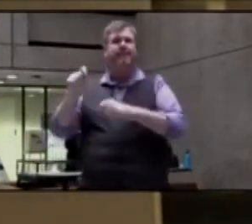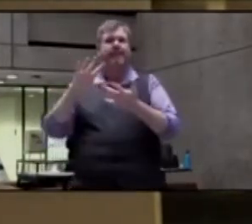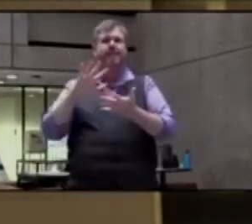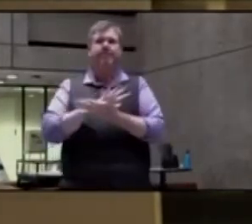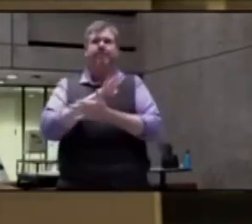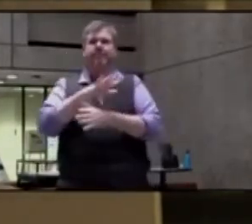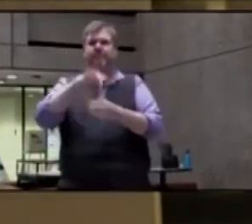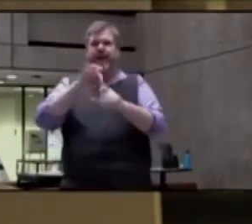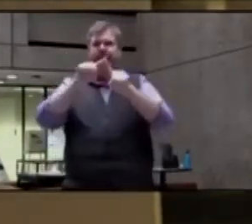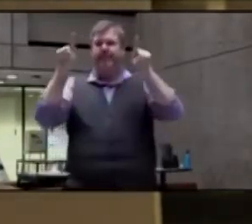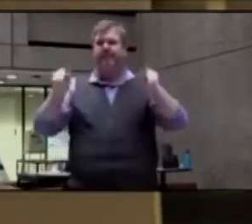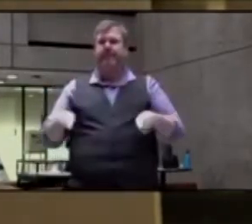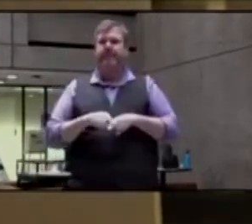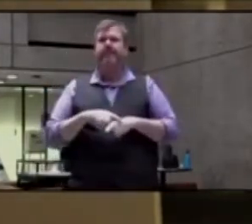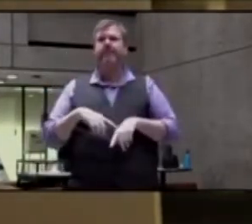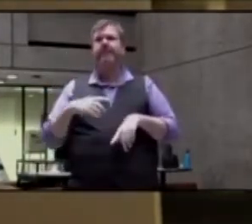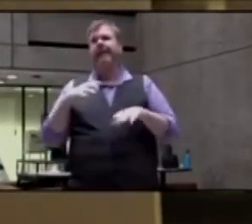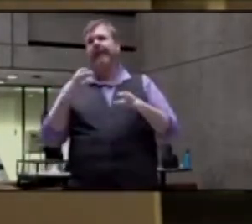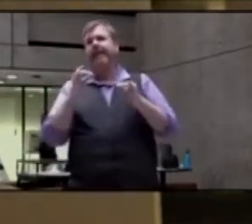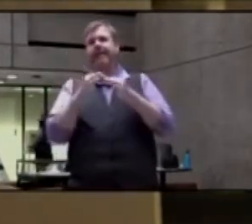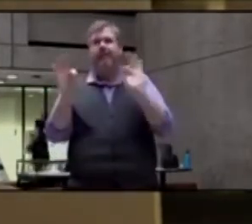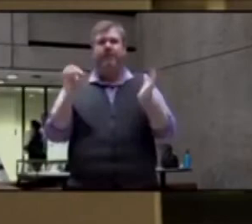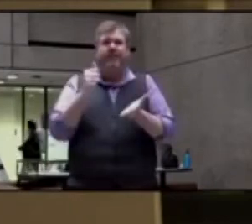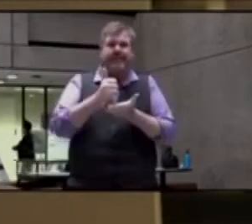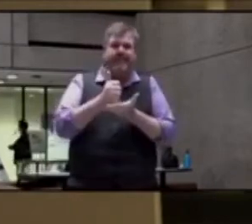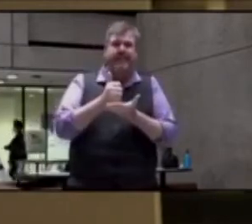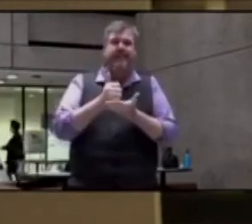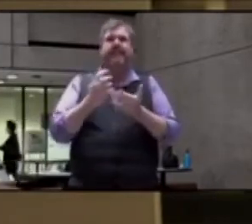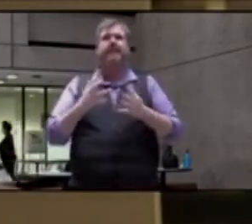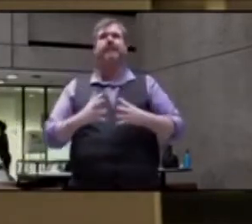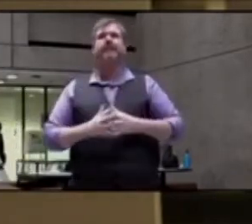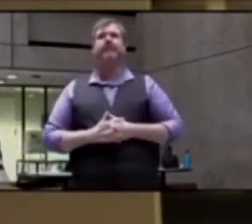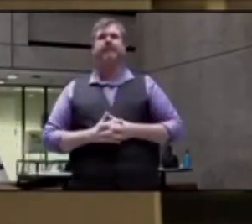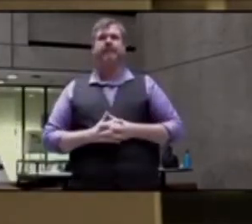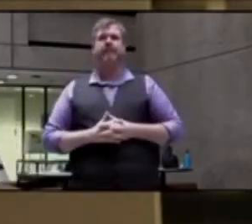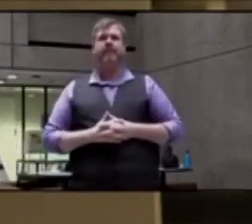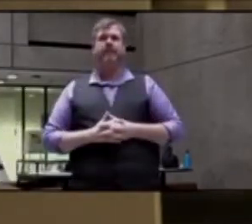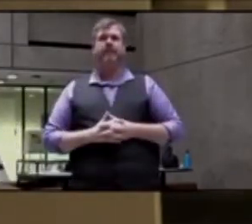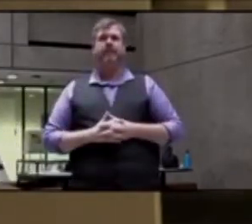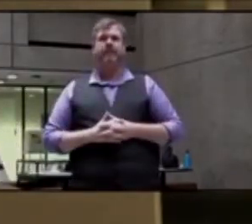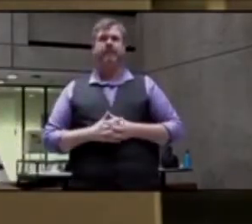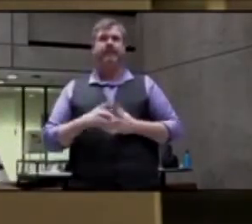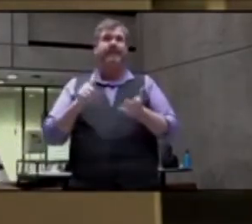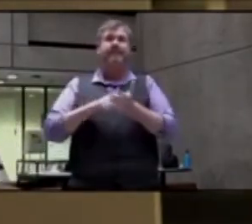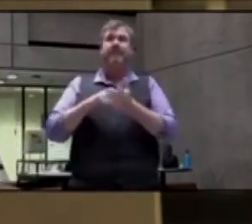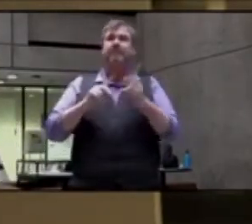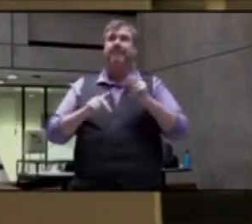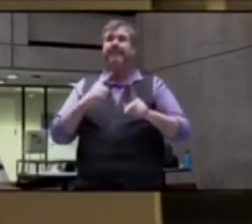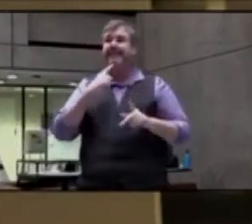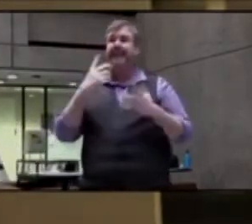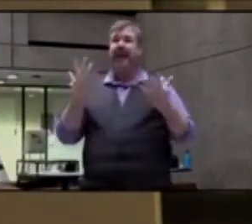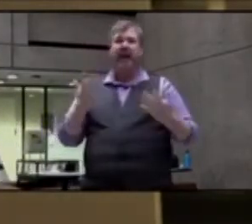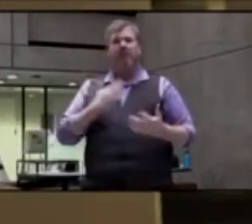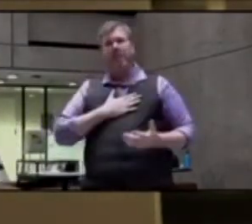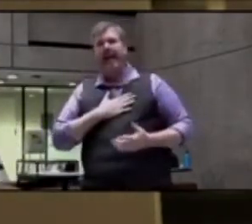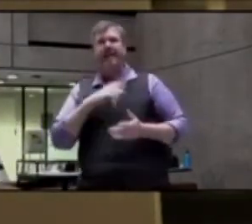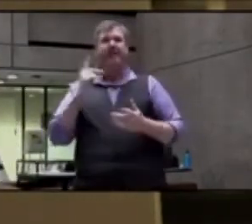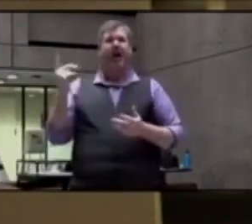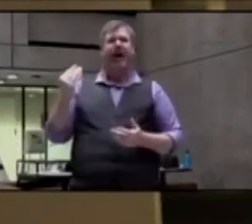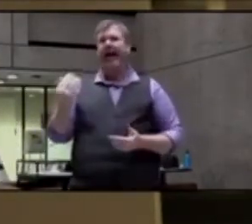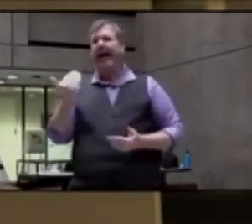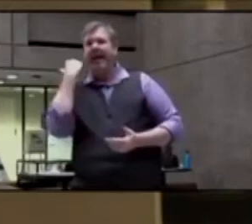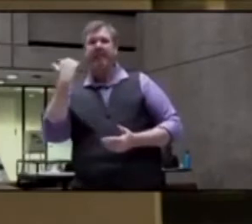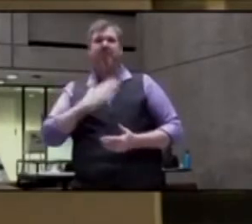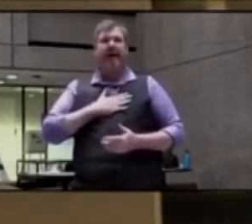our vote centers. So, and I have heard that my dog ate my ballot, so they need to get a new one. So we